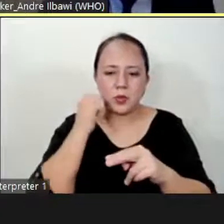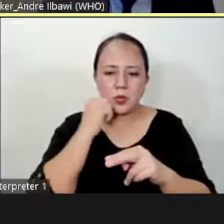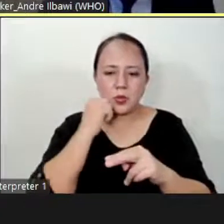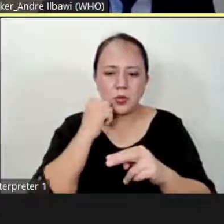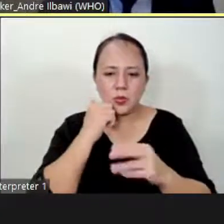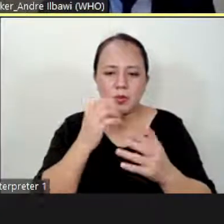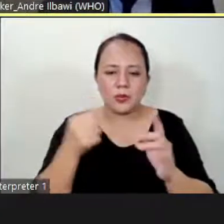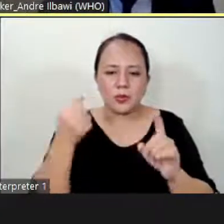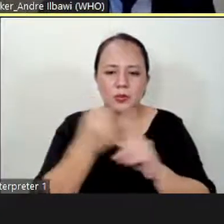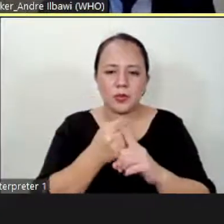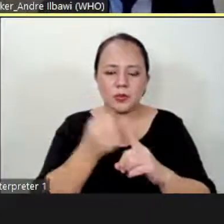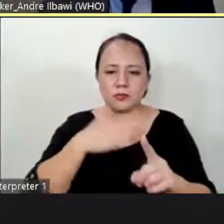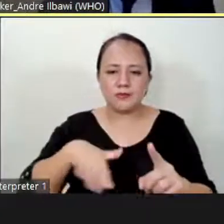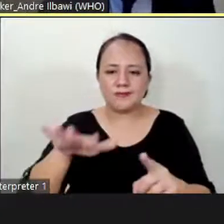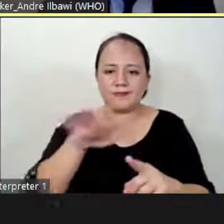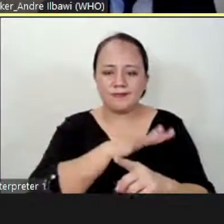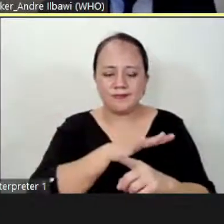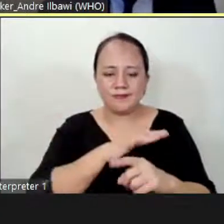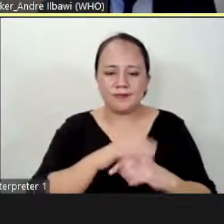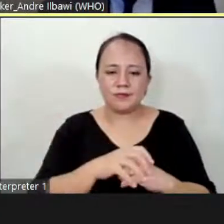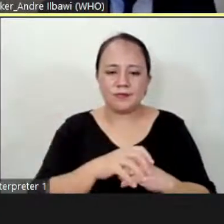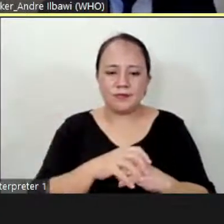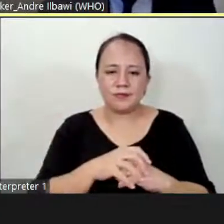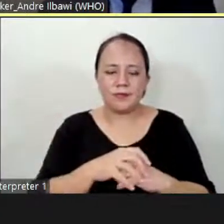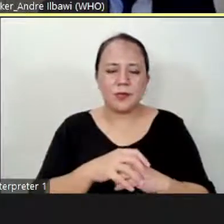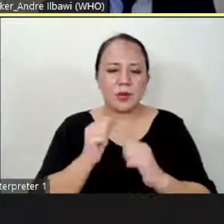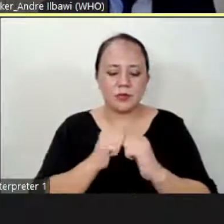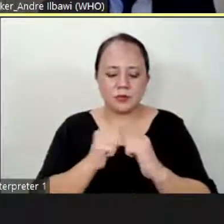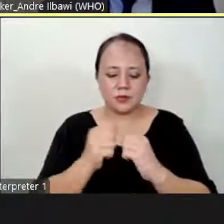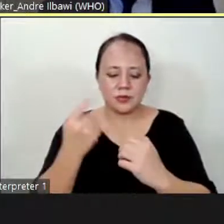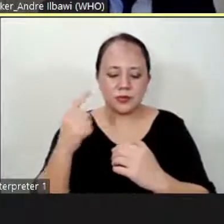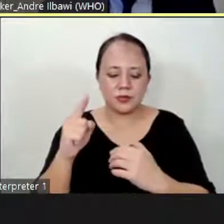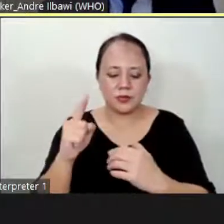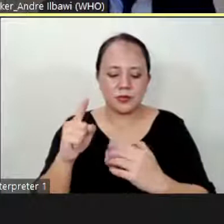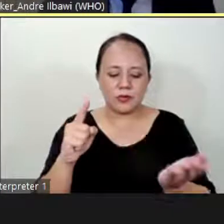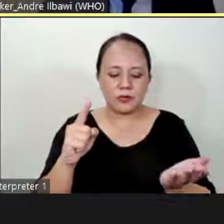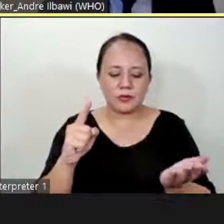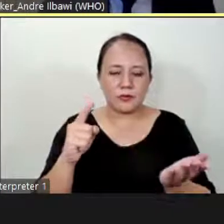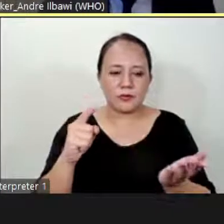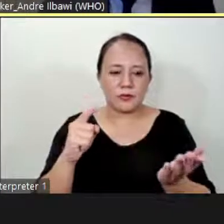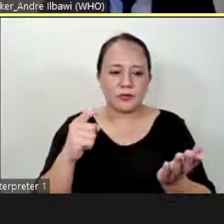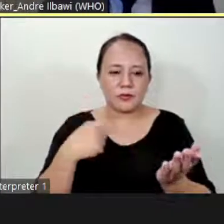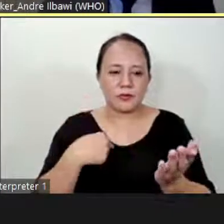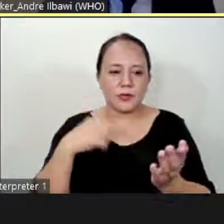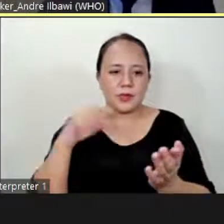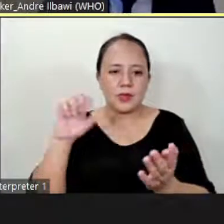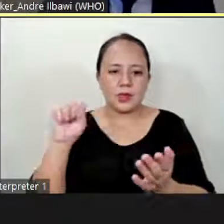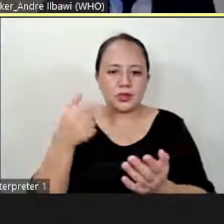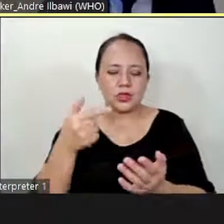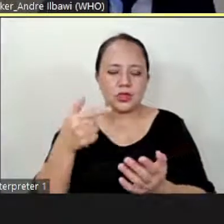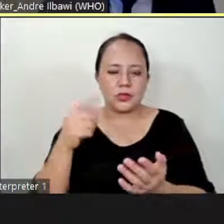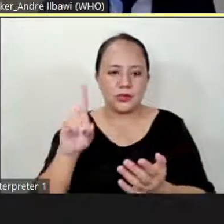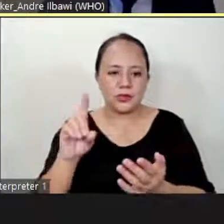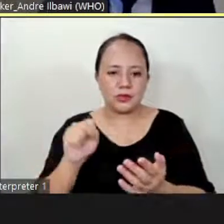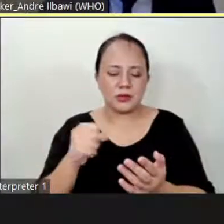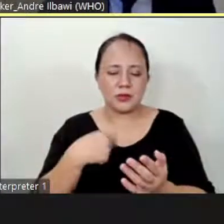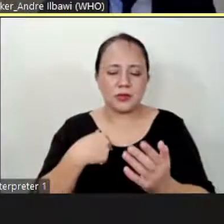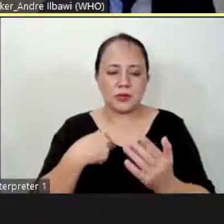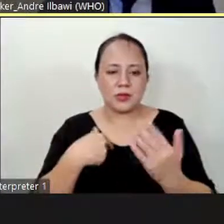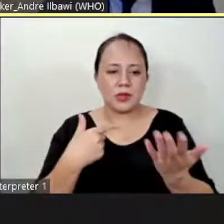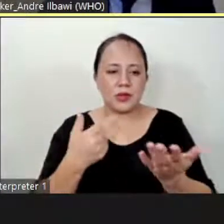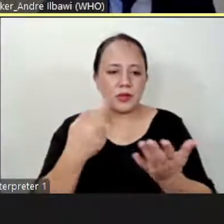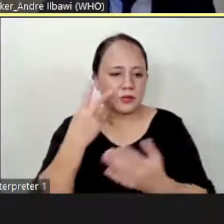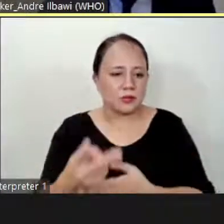of us. What does this mean for our ability to achieve the SDGs? Well, in a country, and here's the data